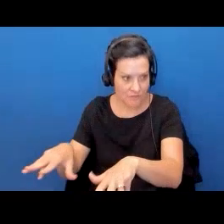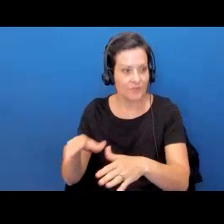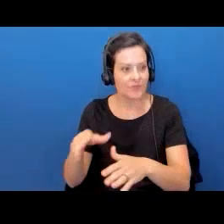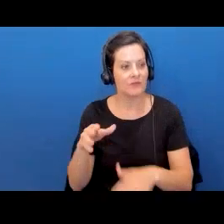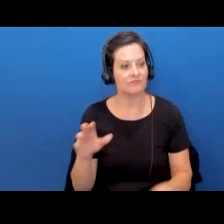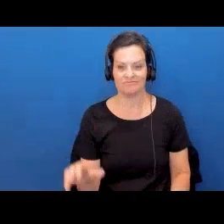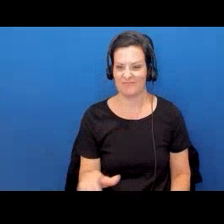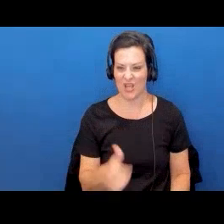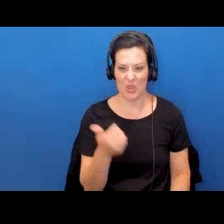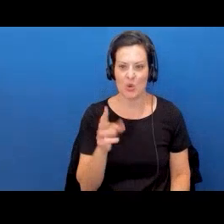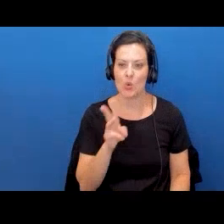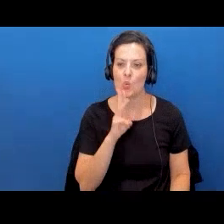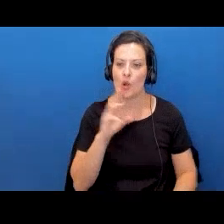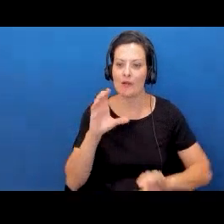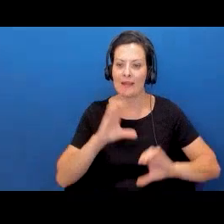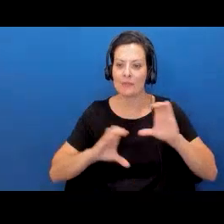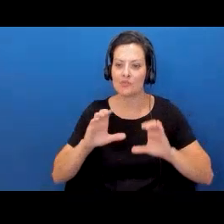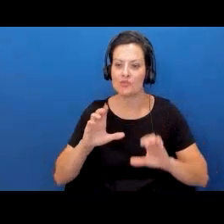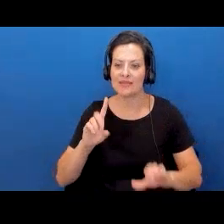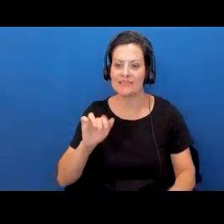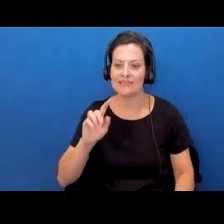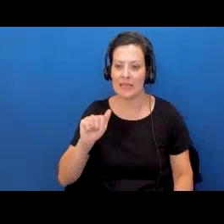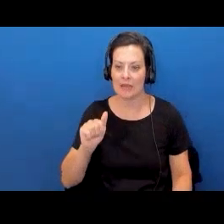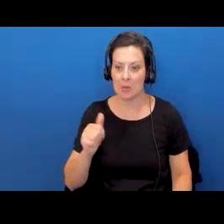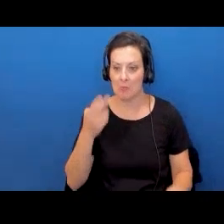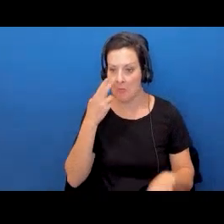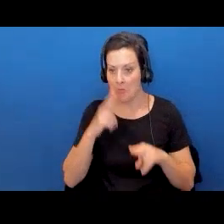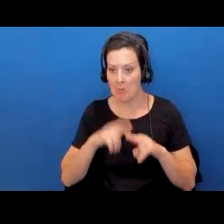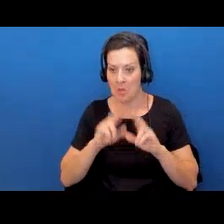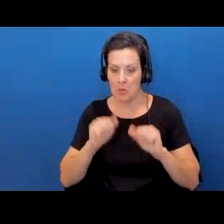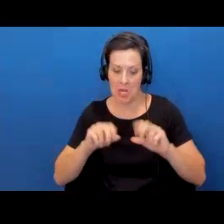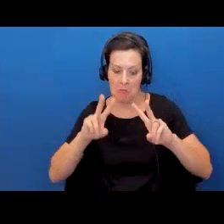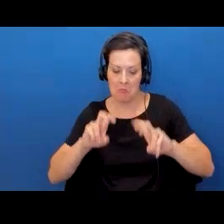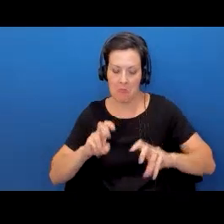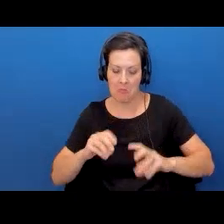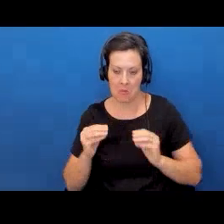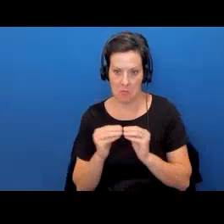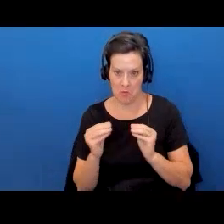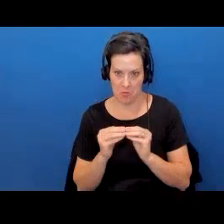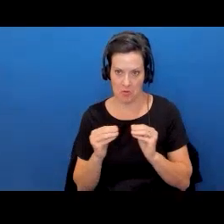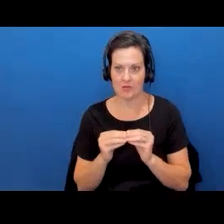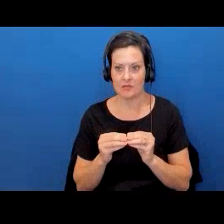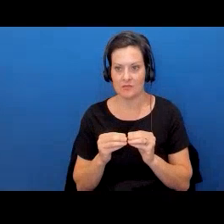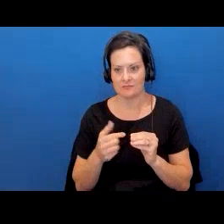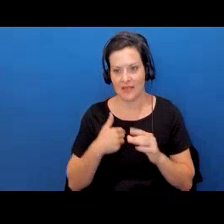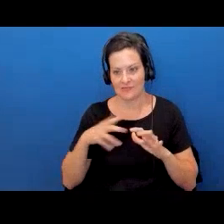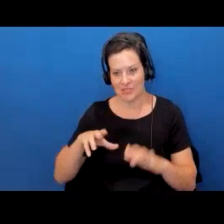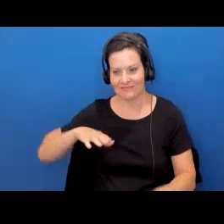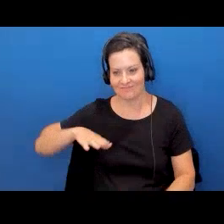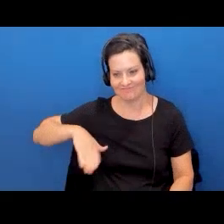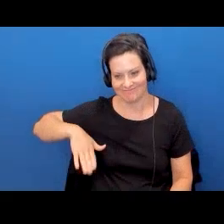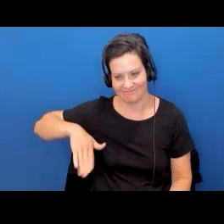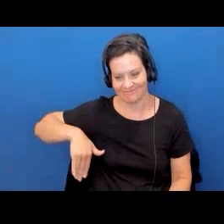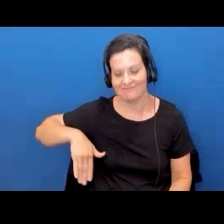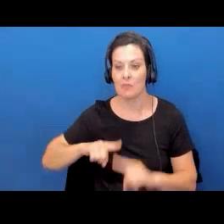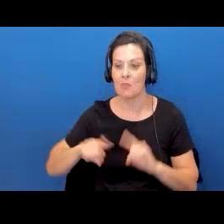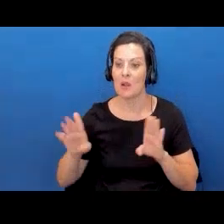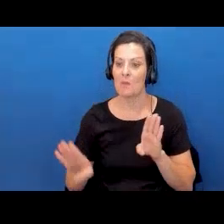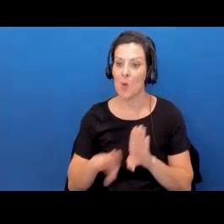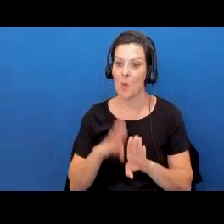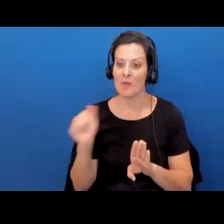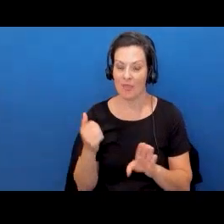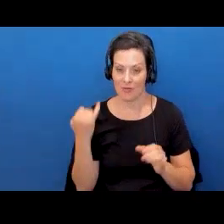there's some water chemistry data that would be fun to take a closer look at that I haven't done. But so I'm open to other